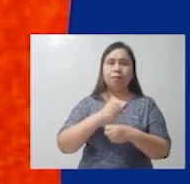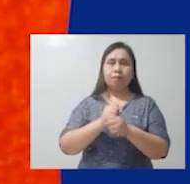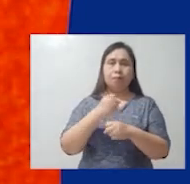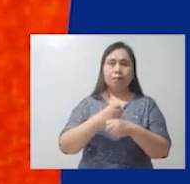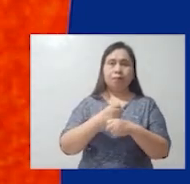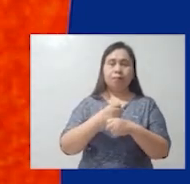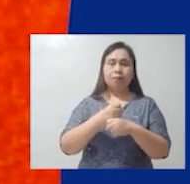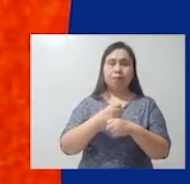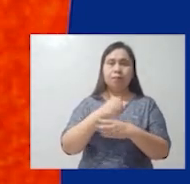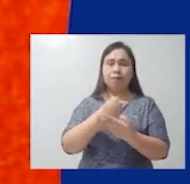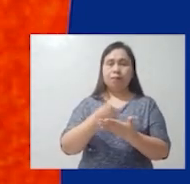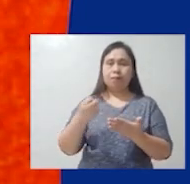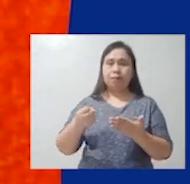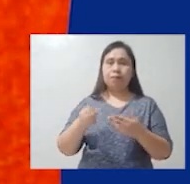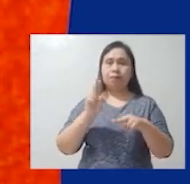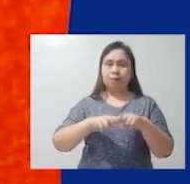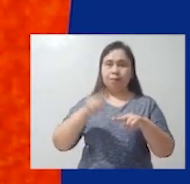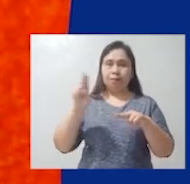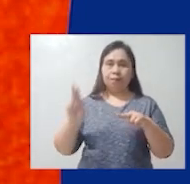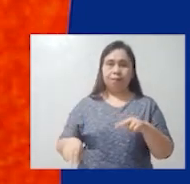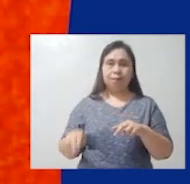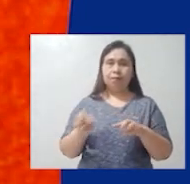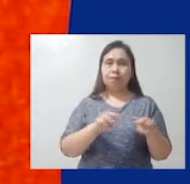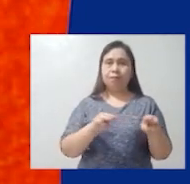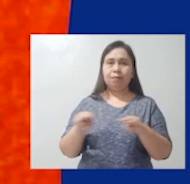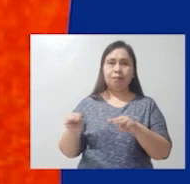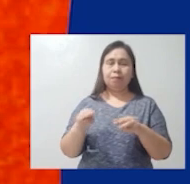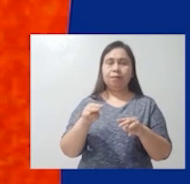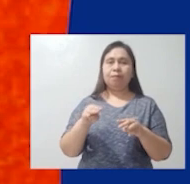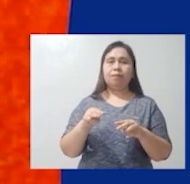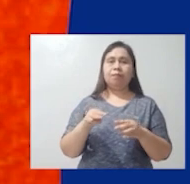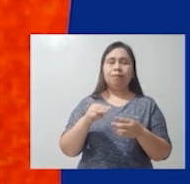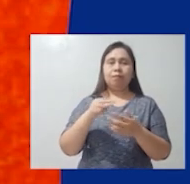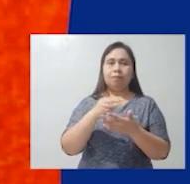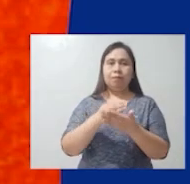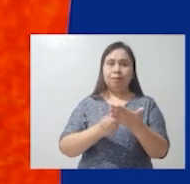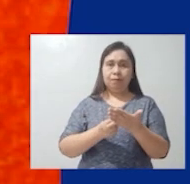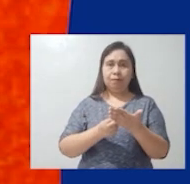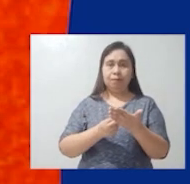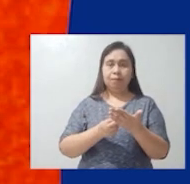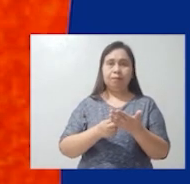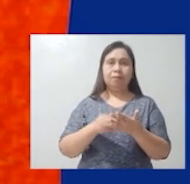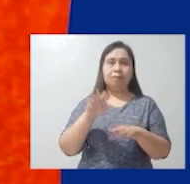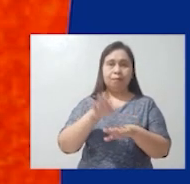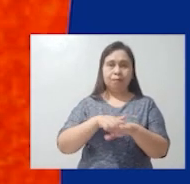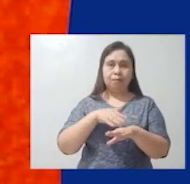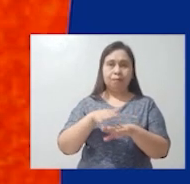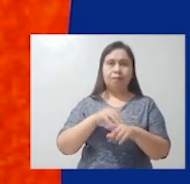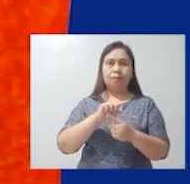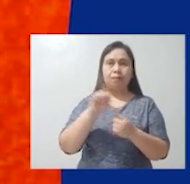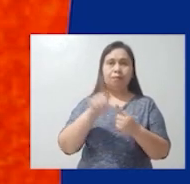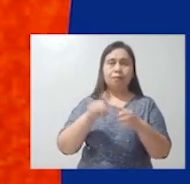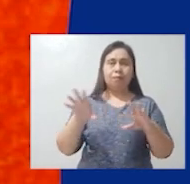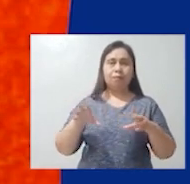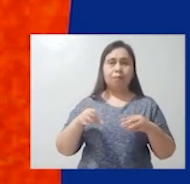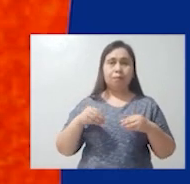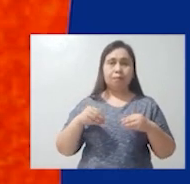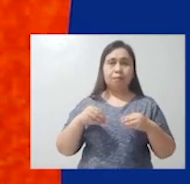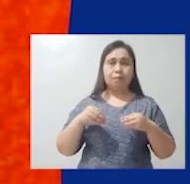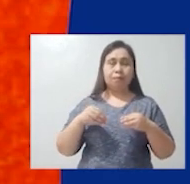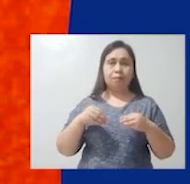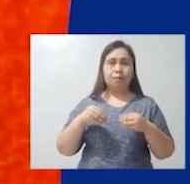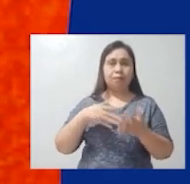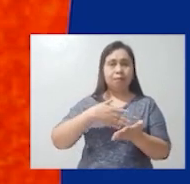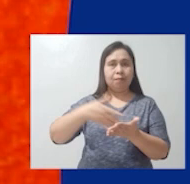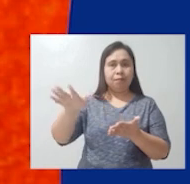decreases. The molecules move slower than before. So when an object absorbs or releases heat,